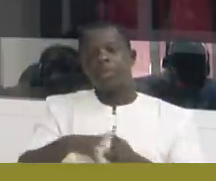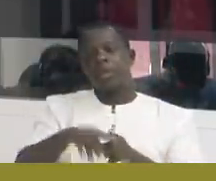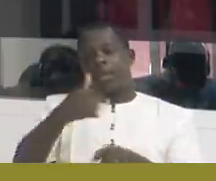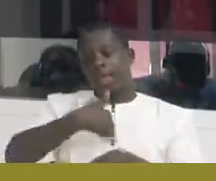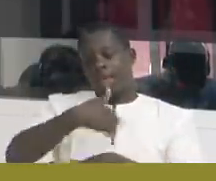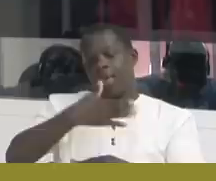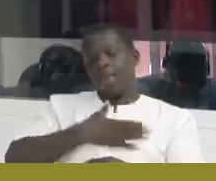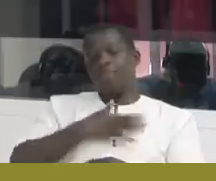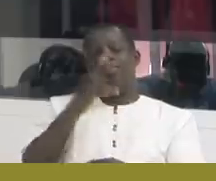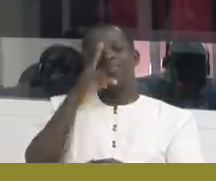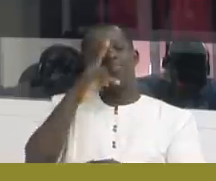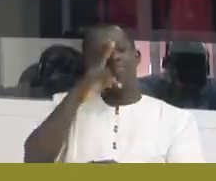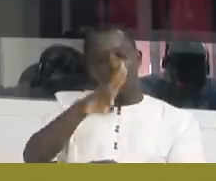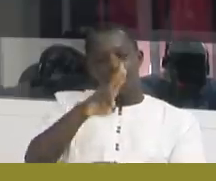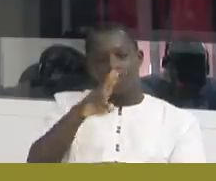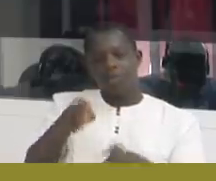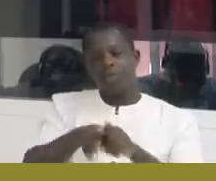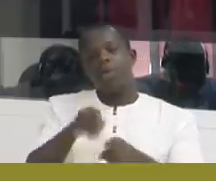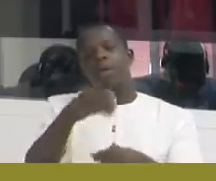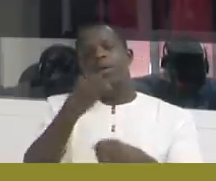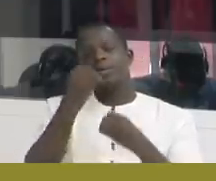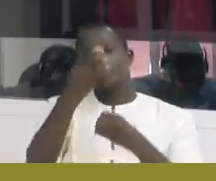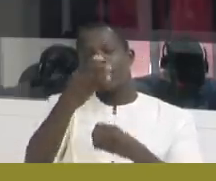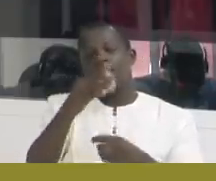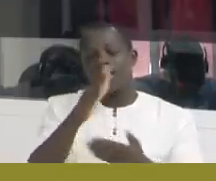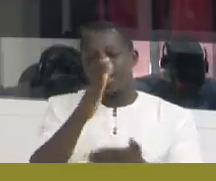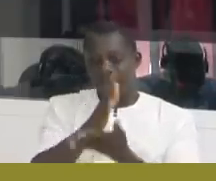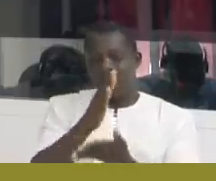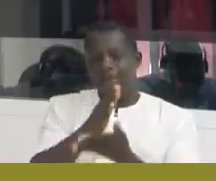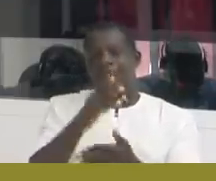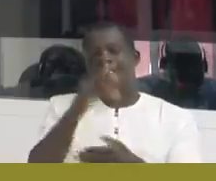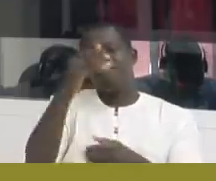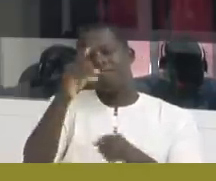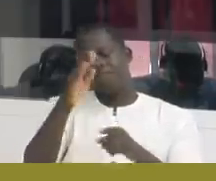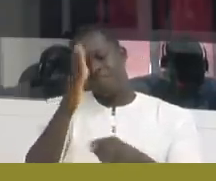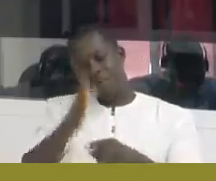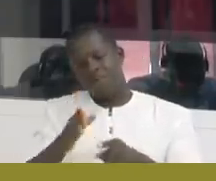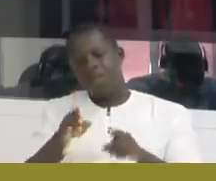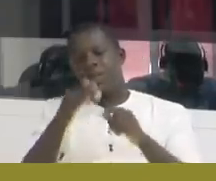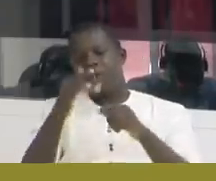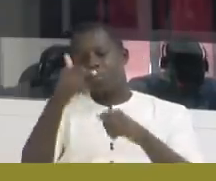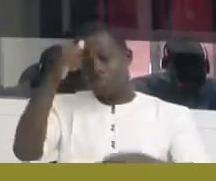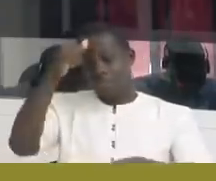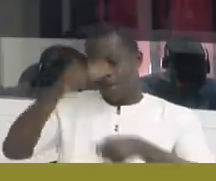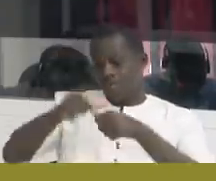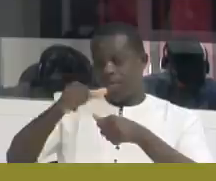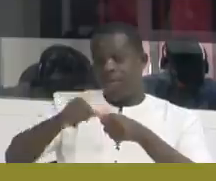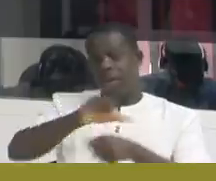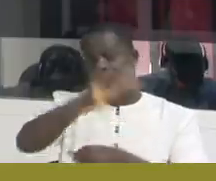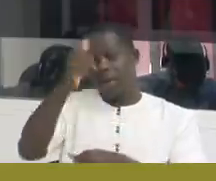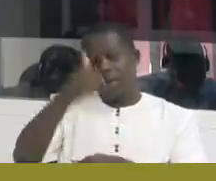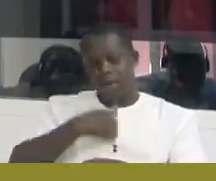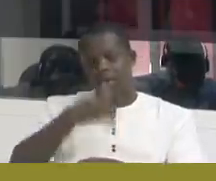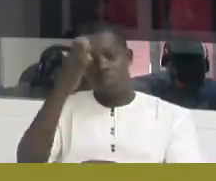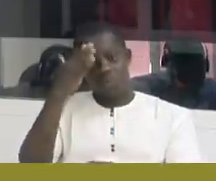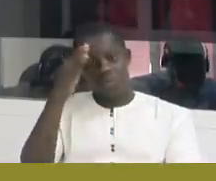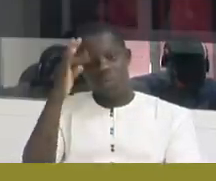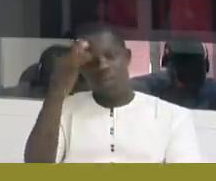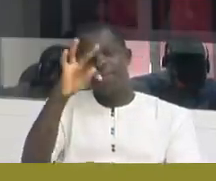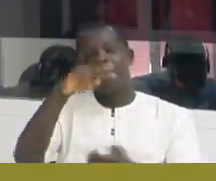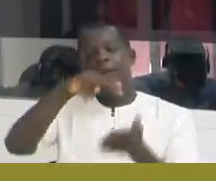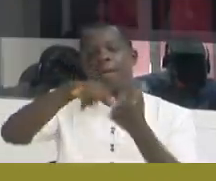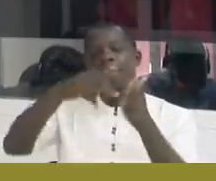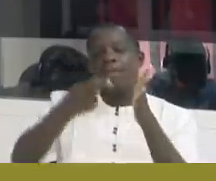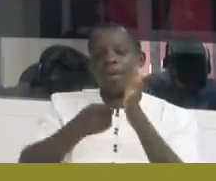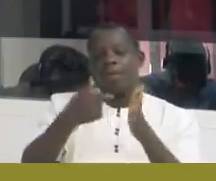I am just trying to state exactly the facts as I recall and what I know, even if it means